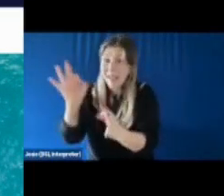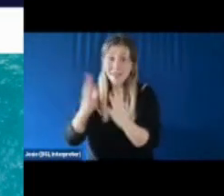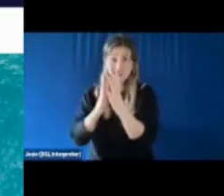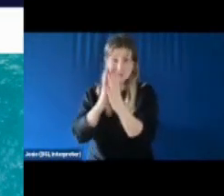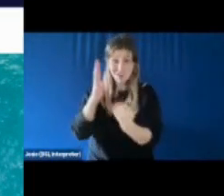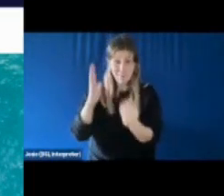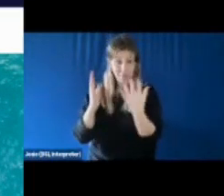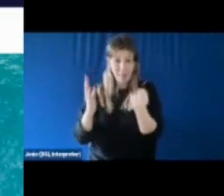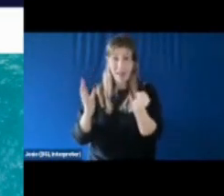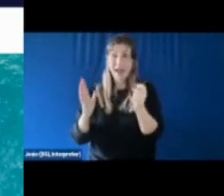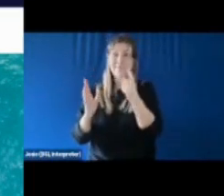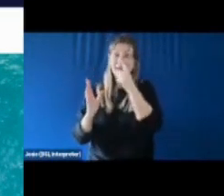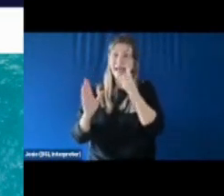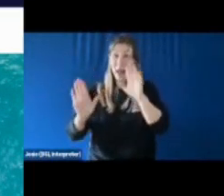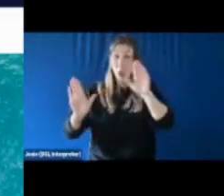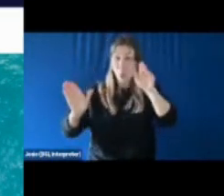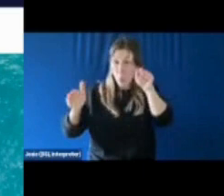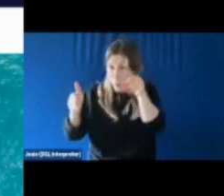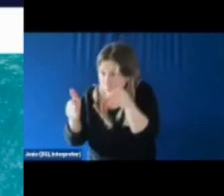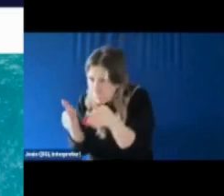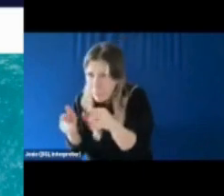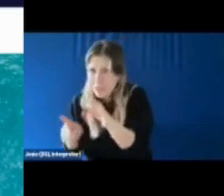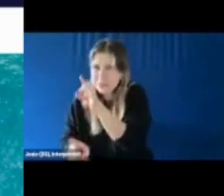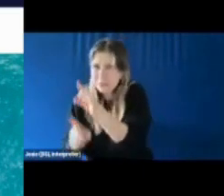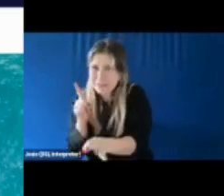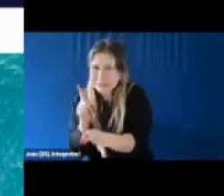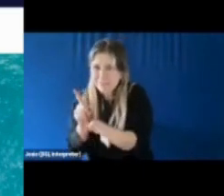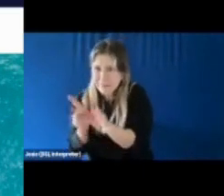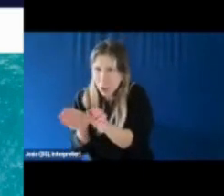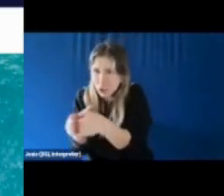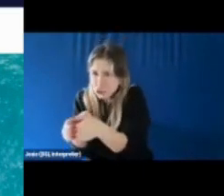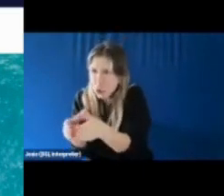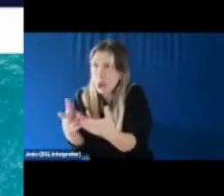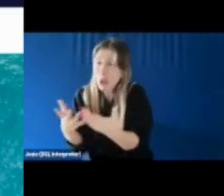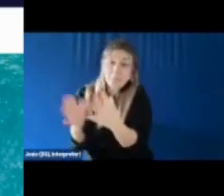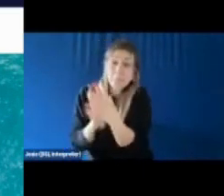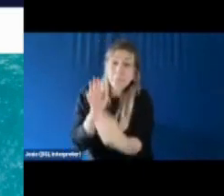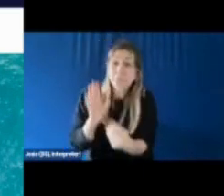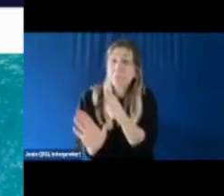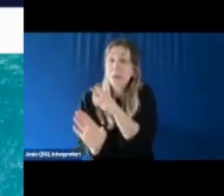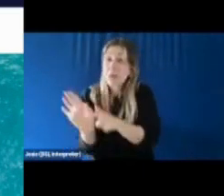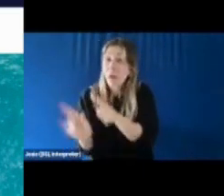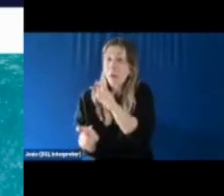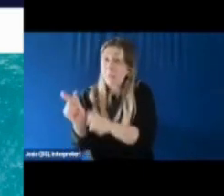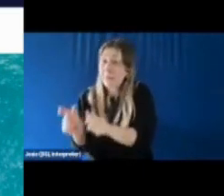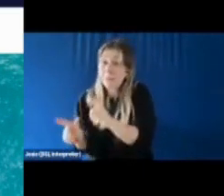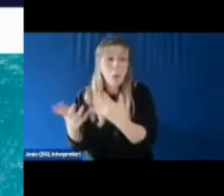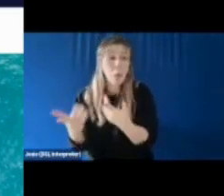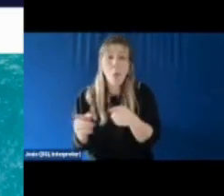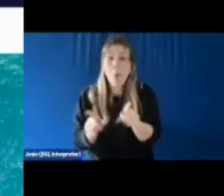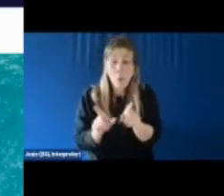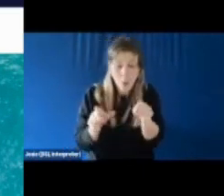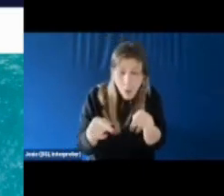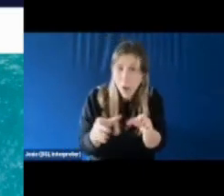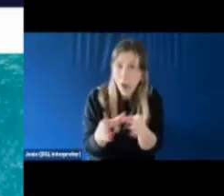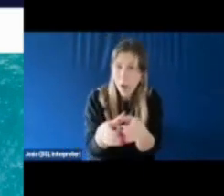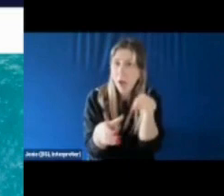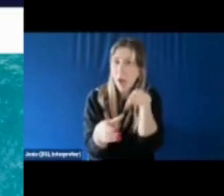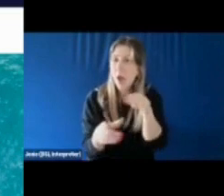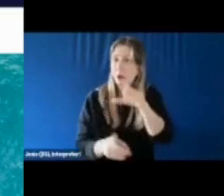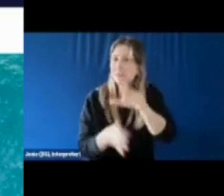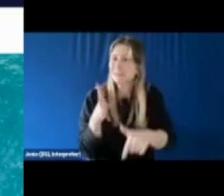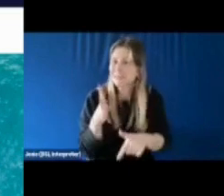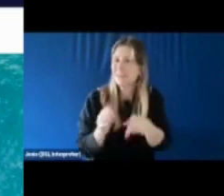look specifically at young people or certain visitor groups, maybe visitors with disabilities or other key sectors